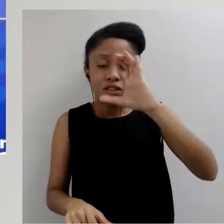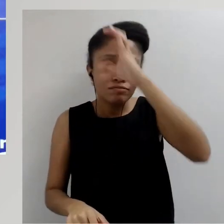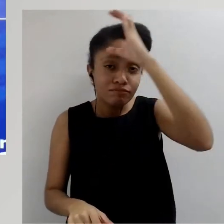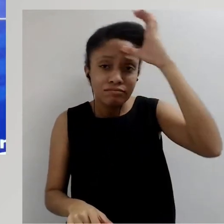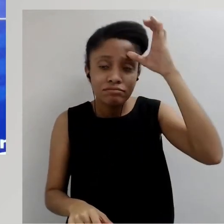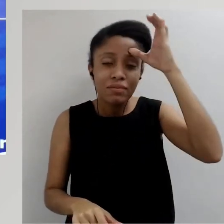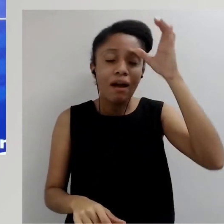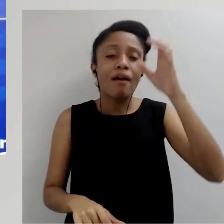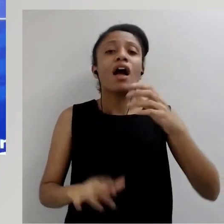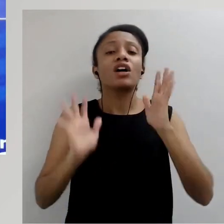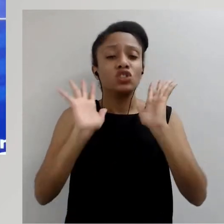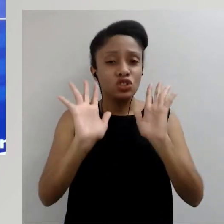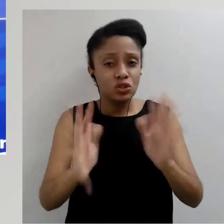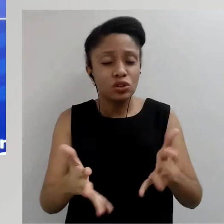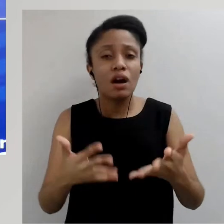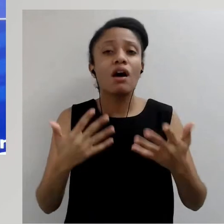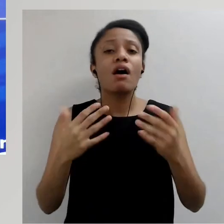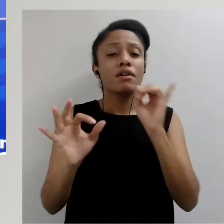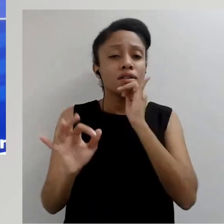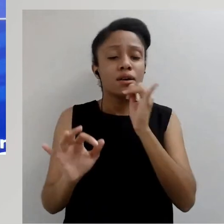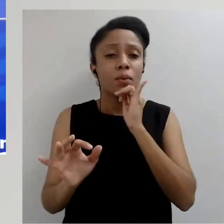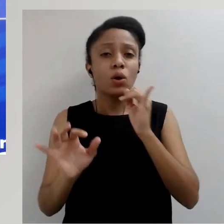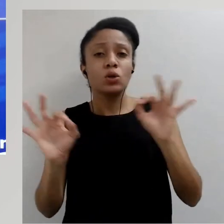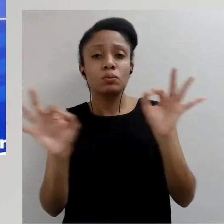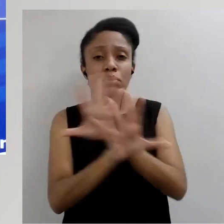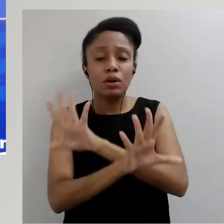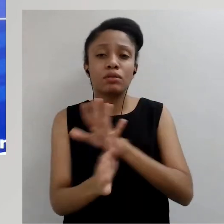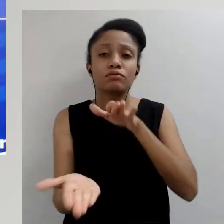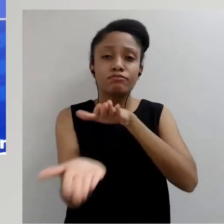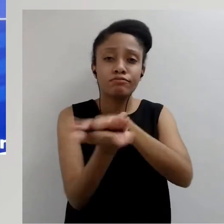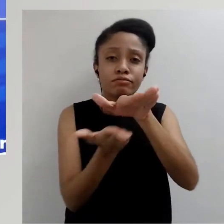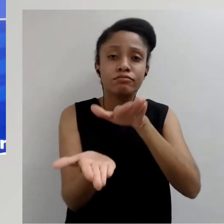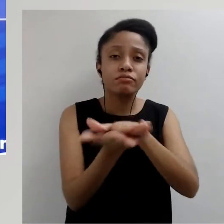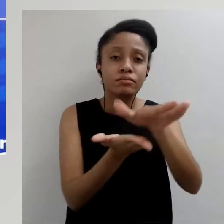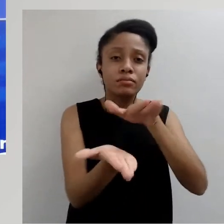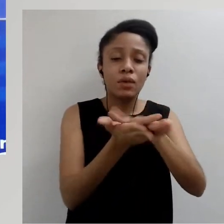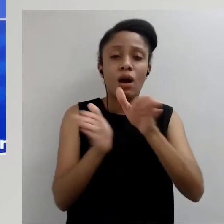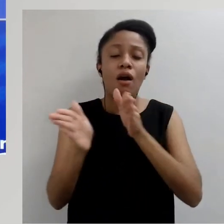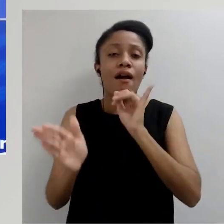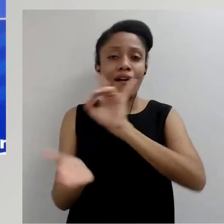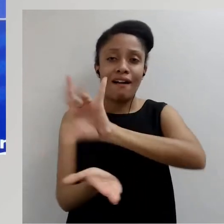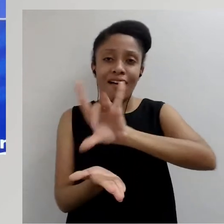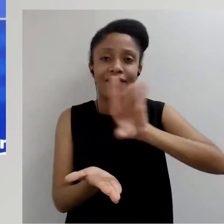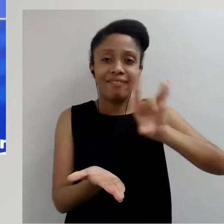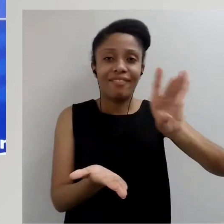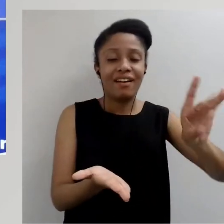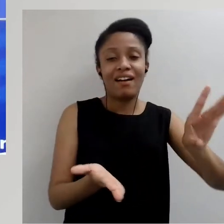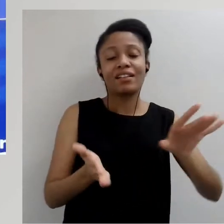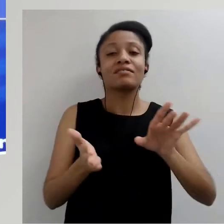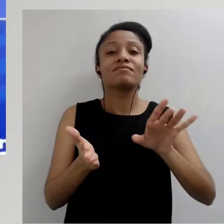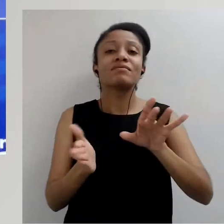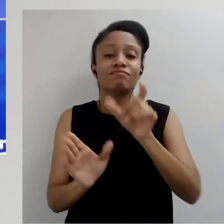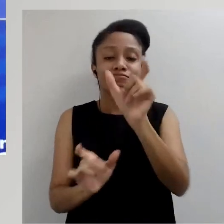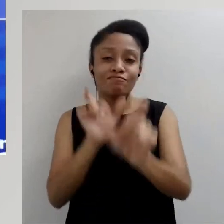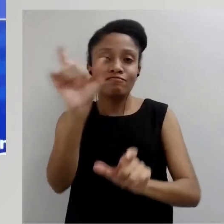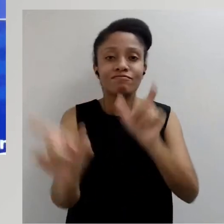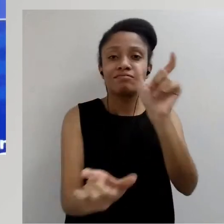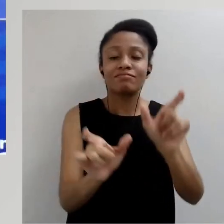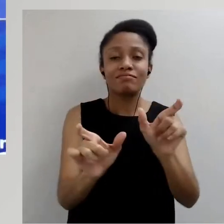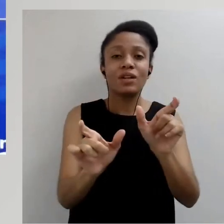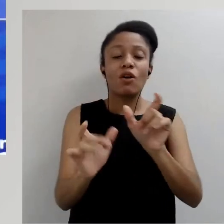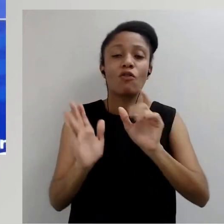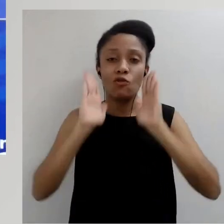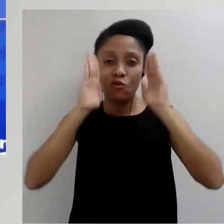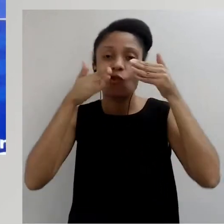you can work with marketing and offering this printing services in a more guided